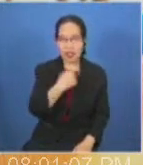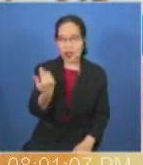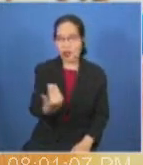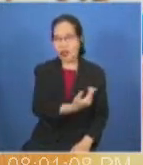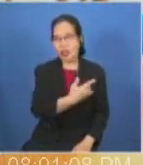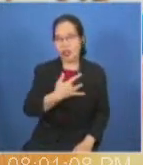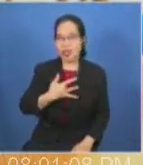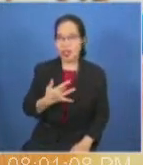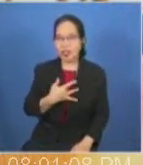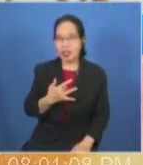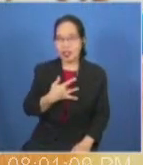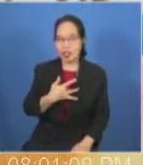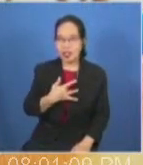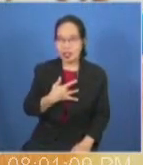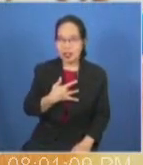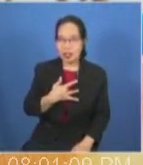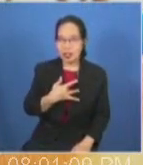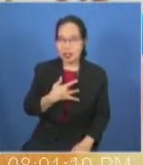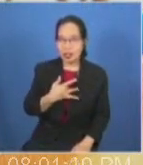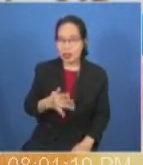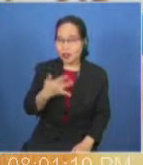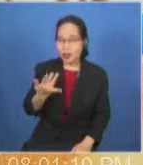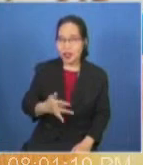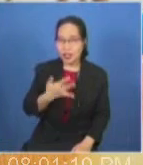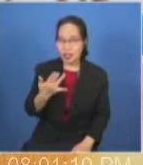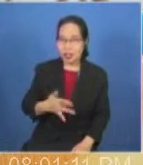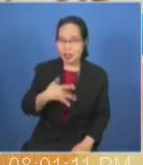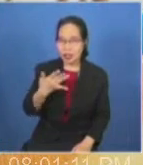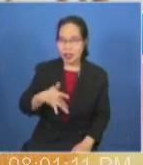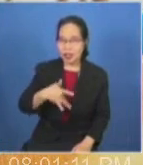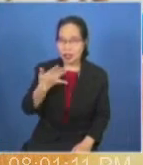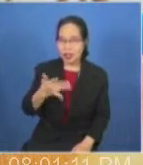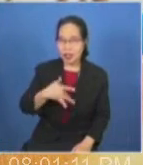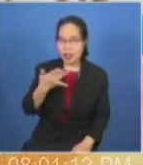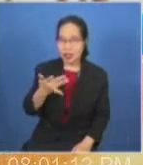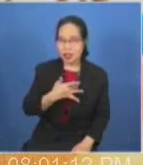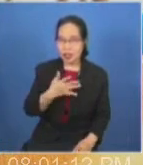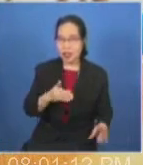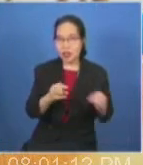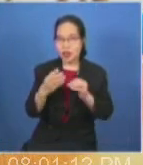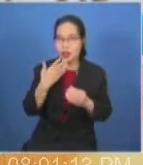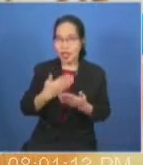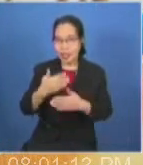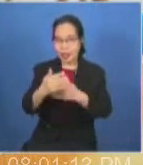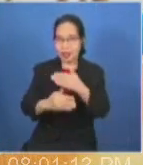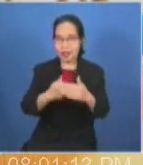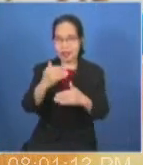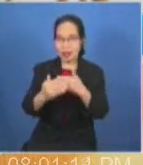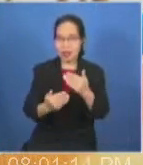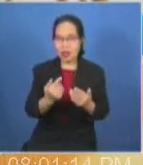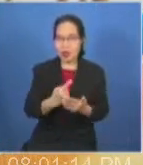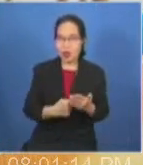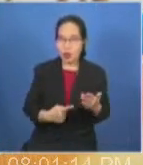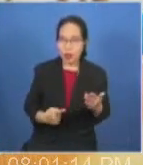And this is for us to feel in our hearts the feeling of doing good.